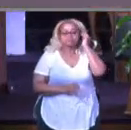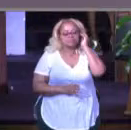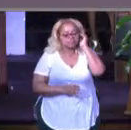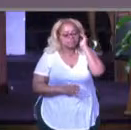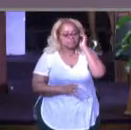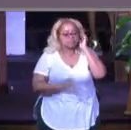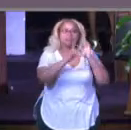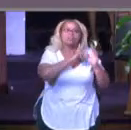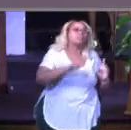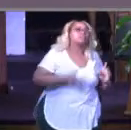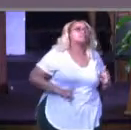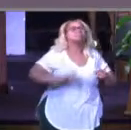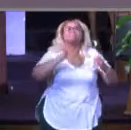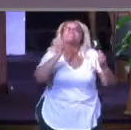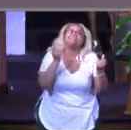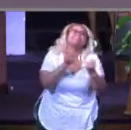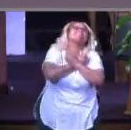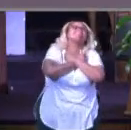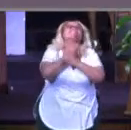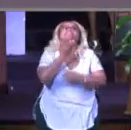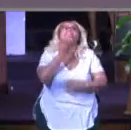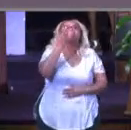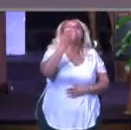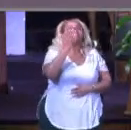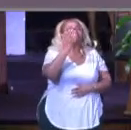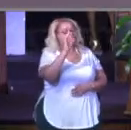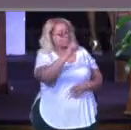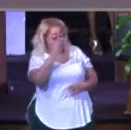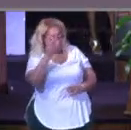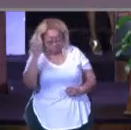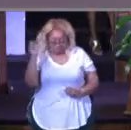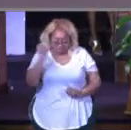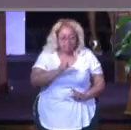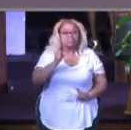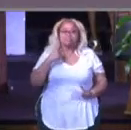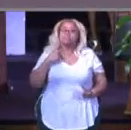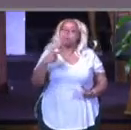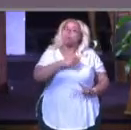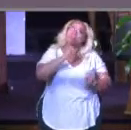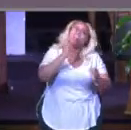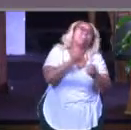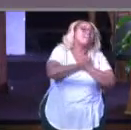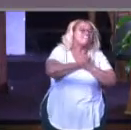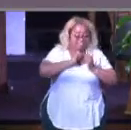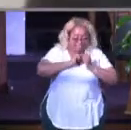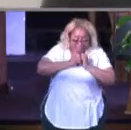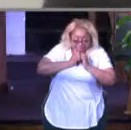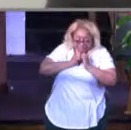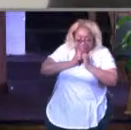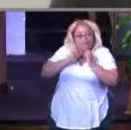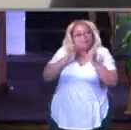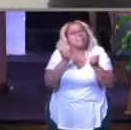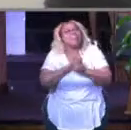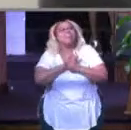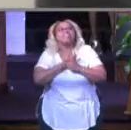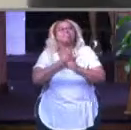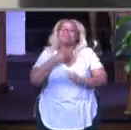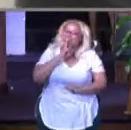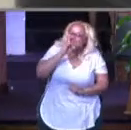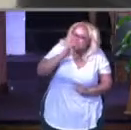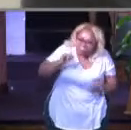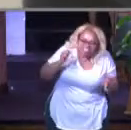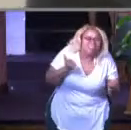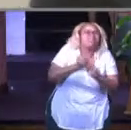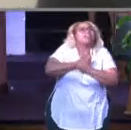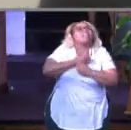Lord, we love you. Oh, yes, we love you. How we love you. We really love